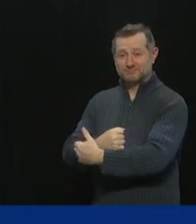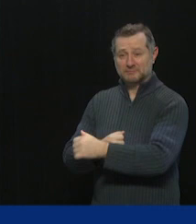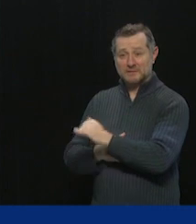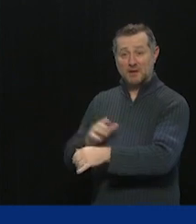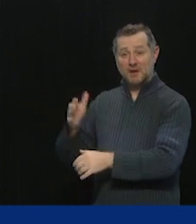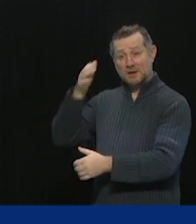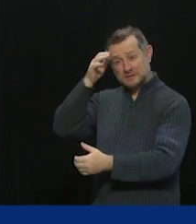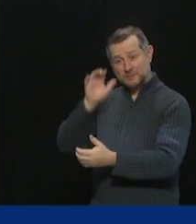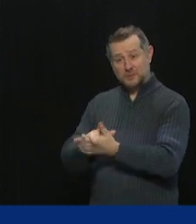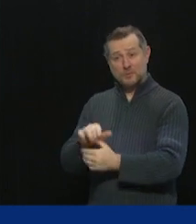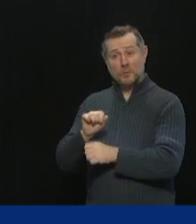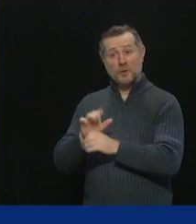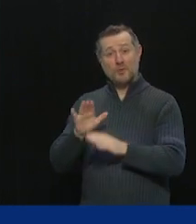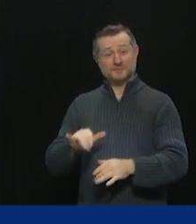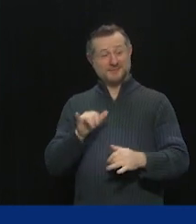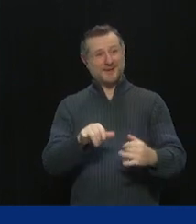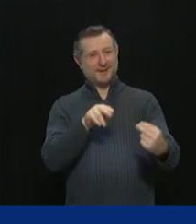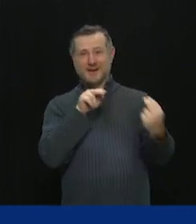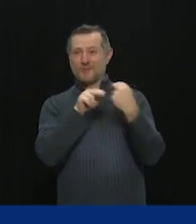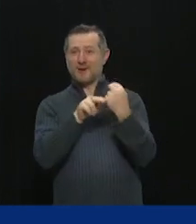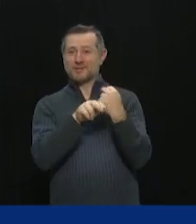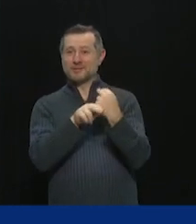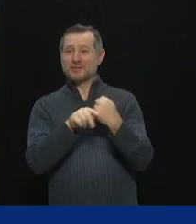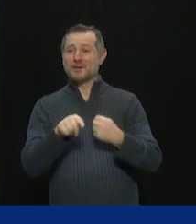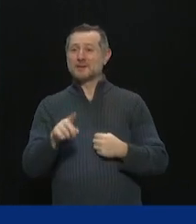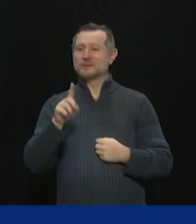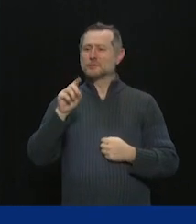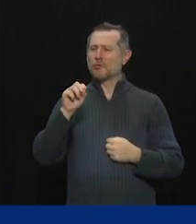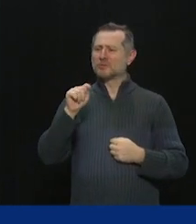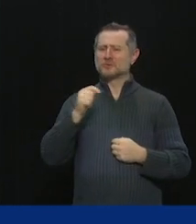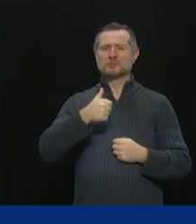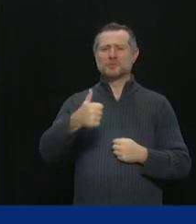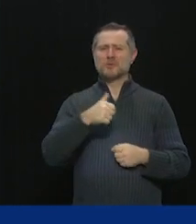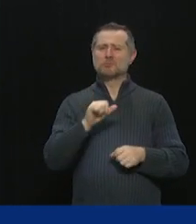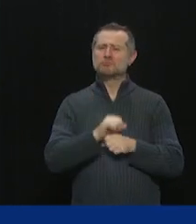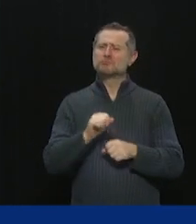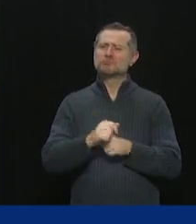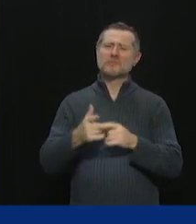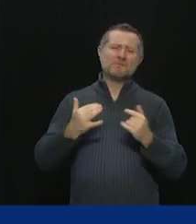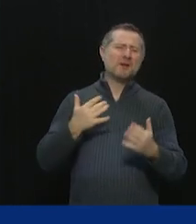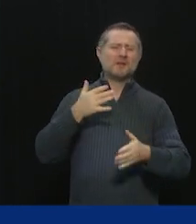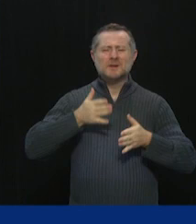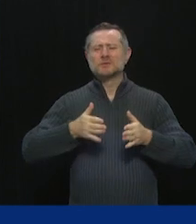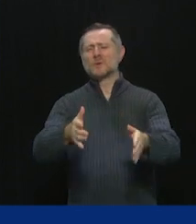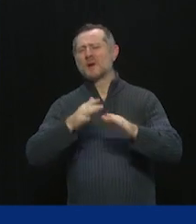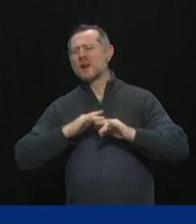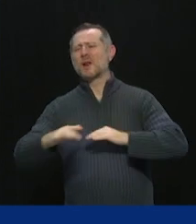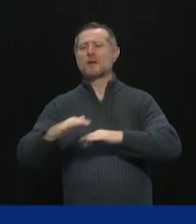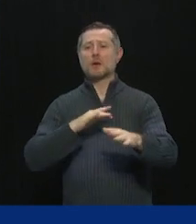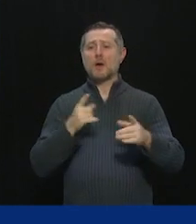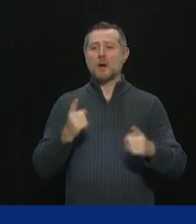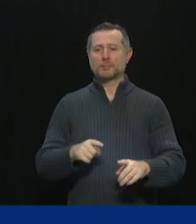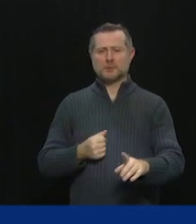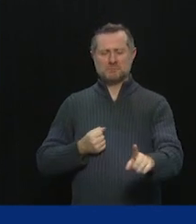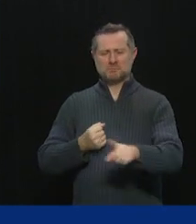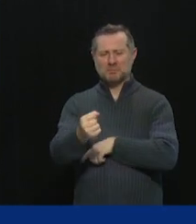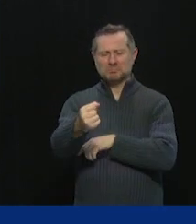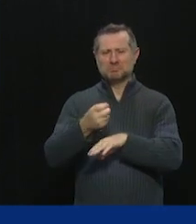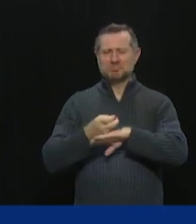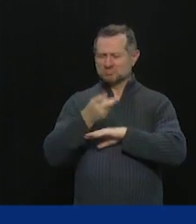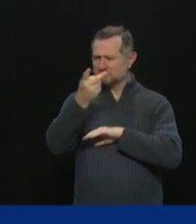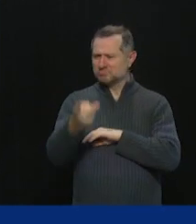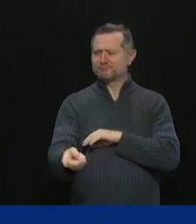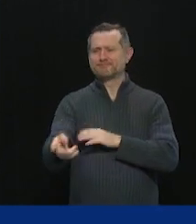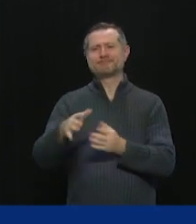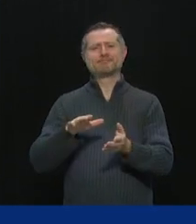for the DOT and another for the Thruway Authority, out there putting out the flags, making it safe for motorists, and their lives were wiped out like this because of an